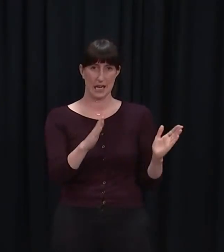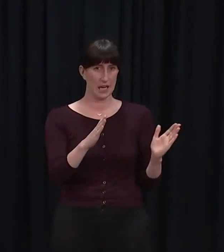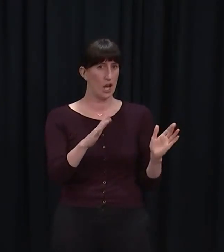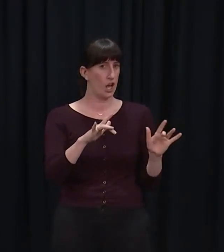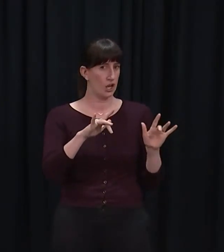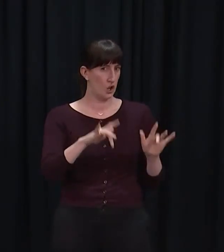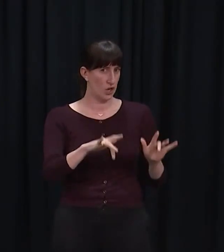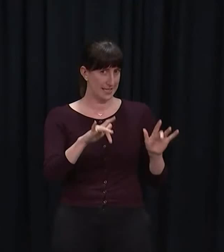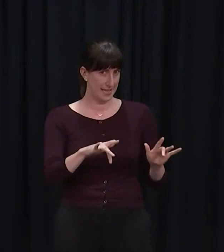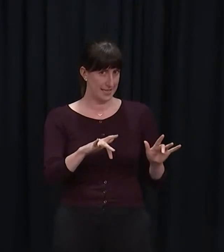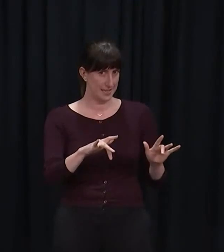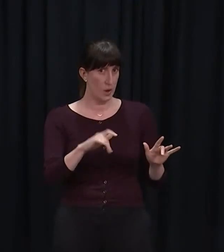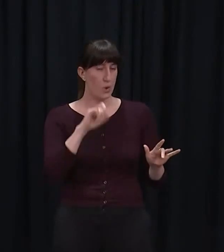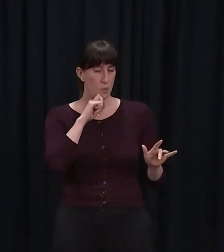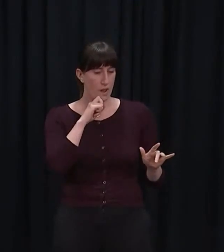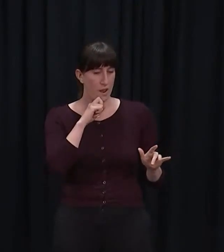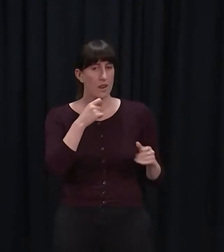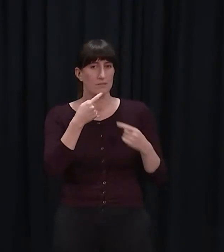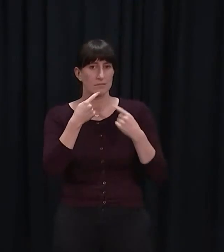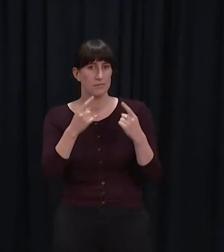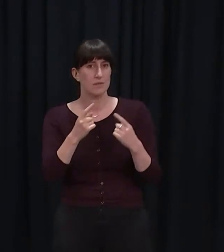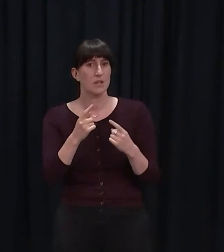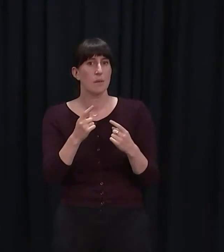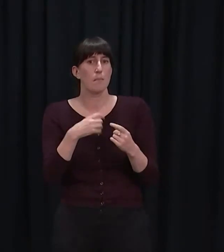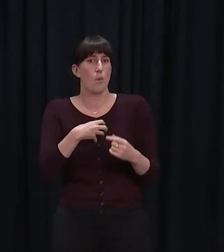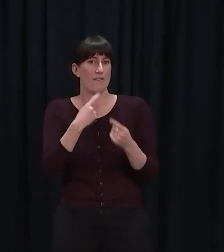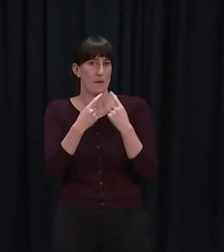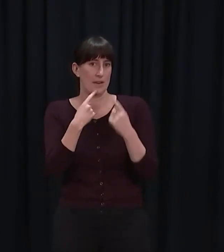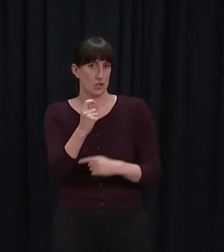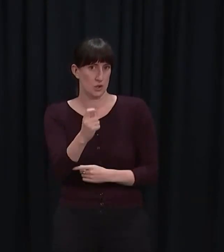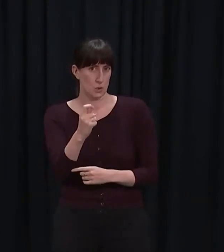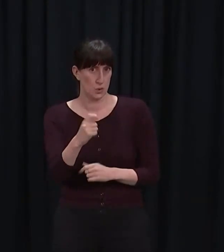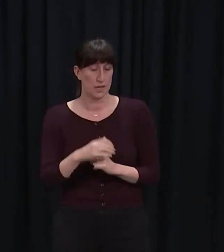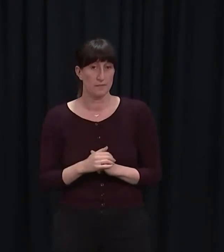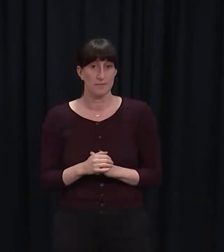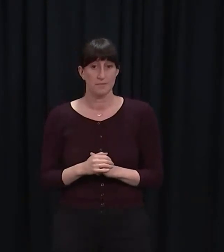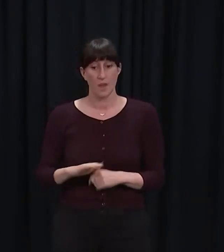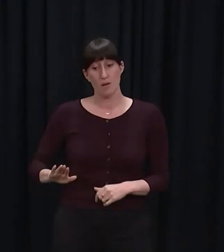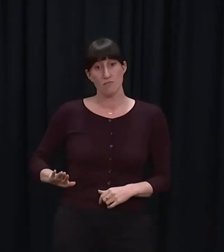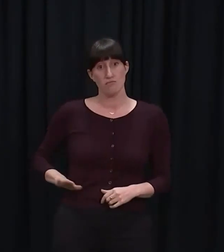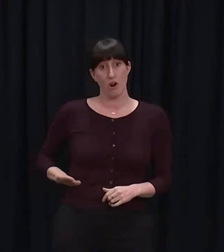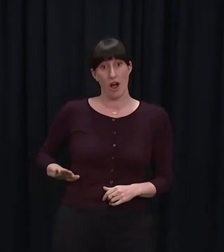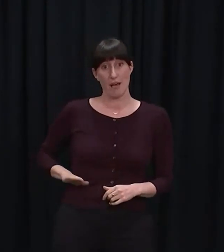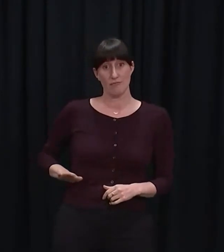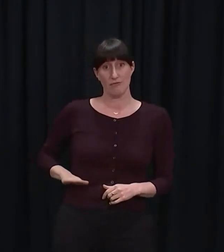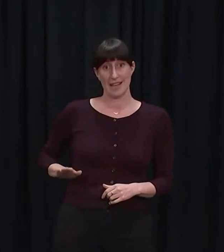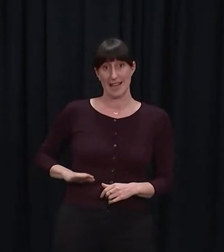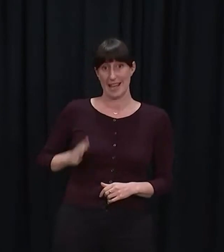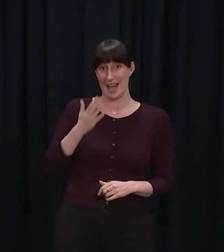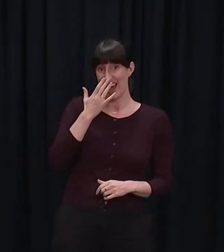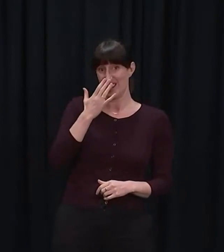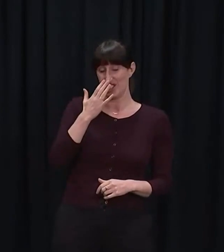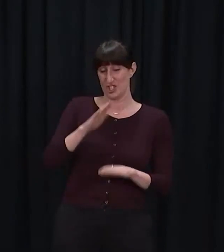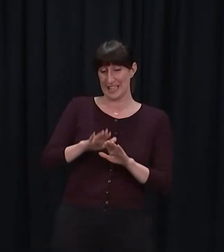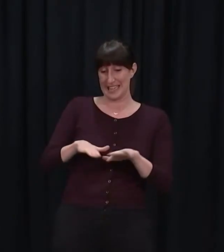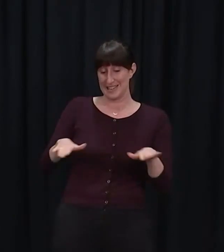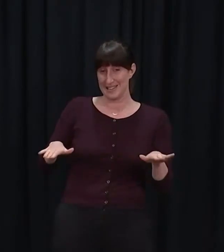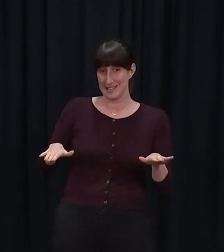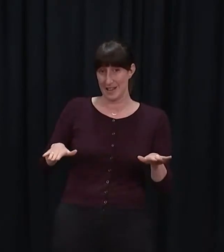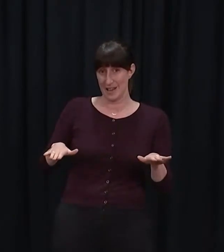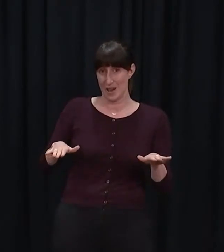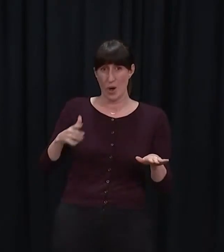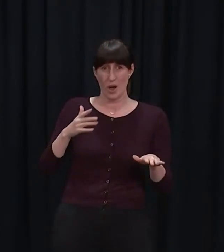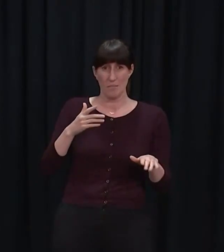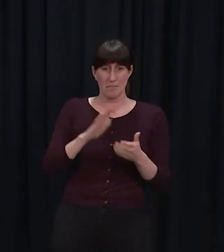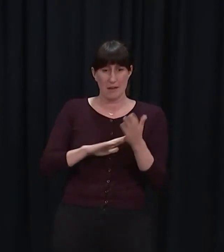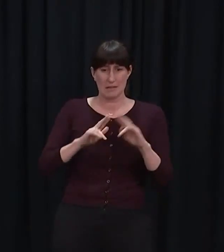further details. I also know that parents with primary school age children want to know when we envisage primary schools reopening,